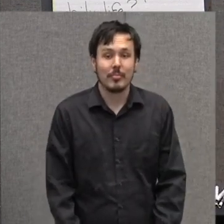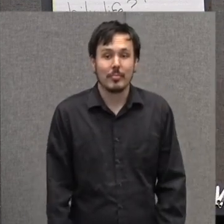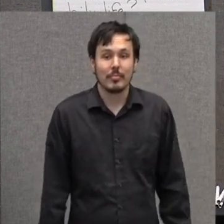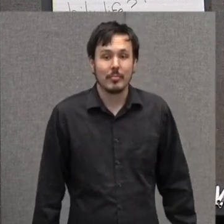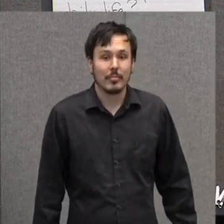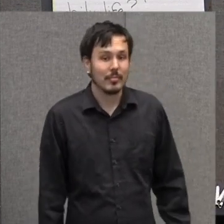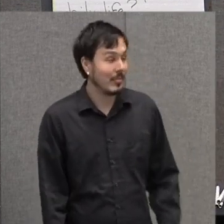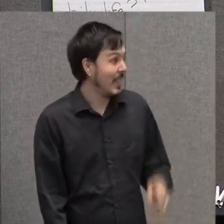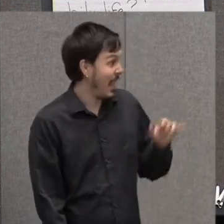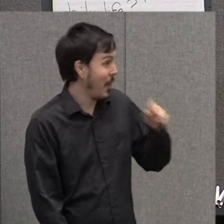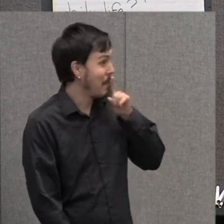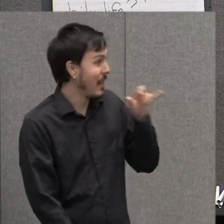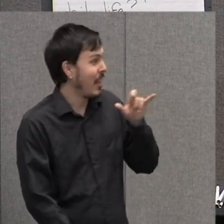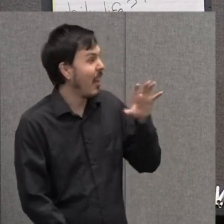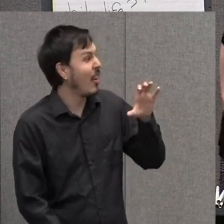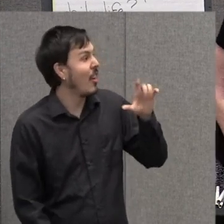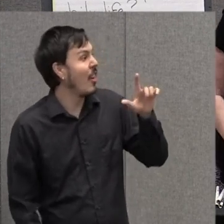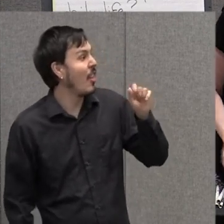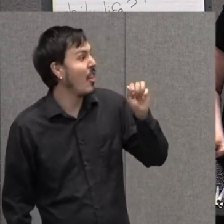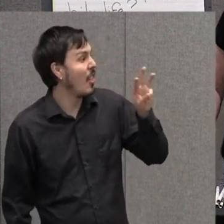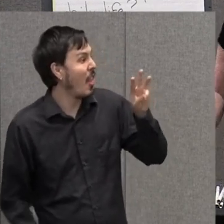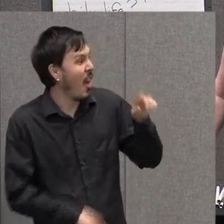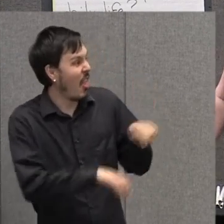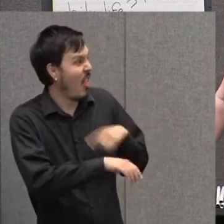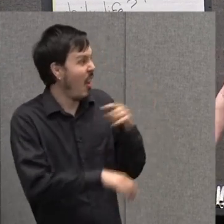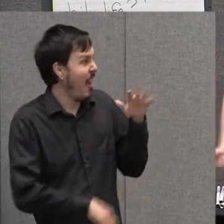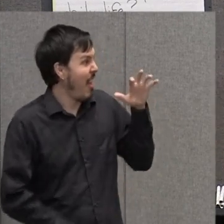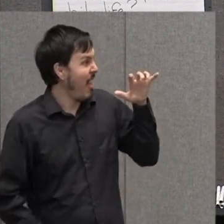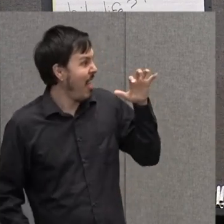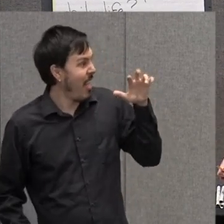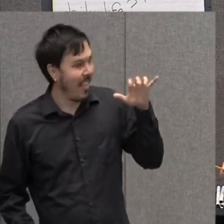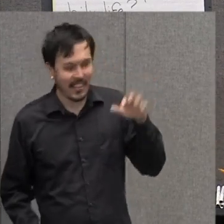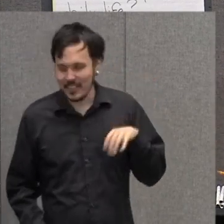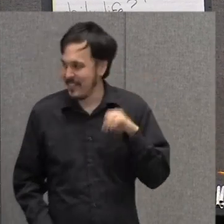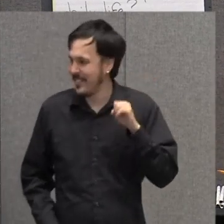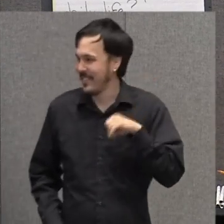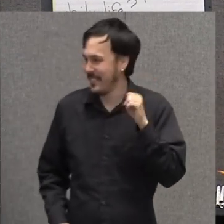These would be really long claws. Oh yeah, big time.